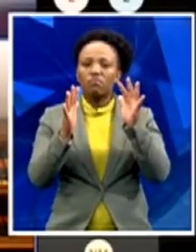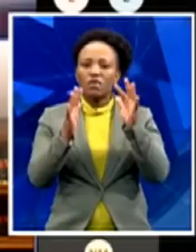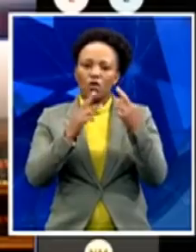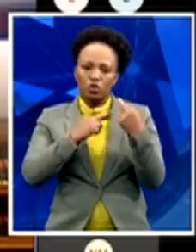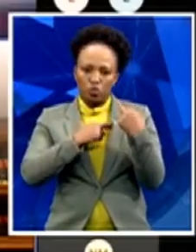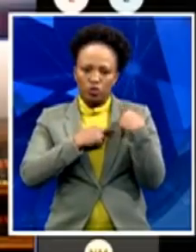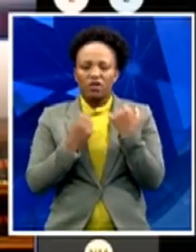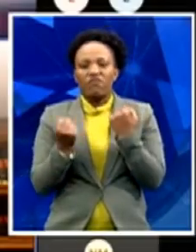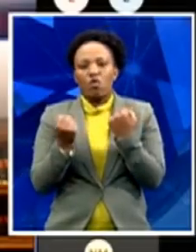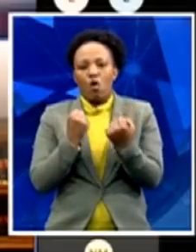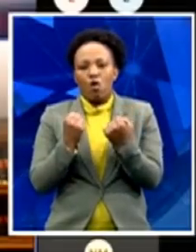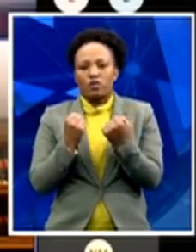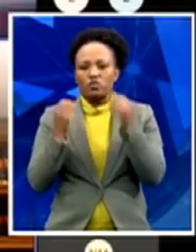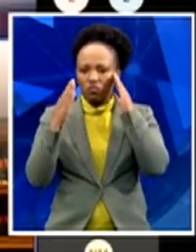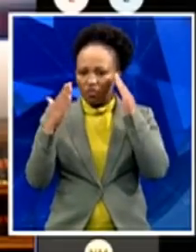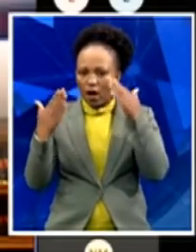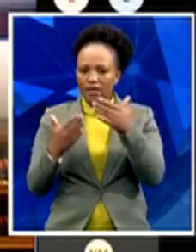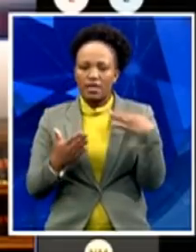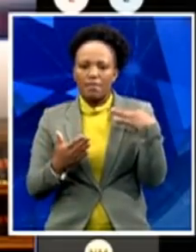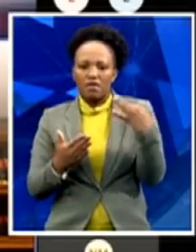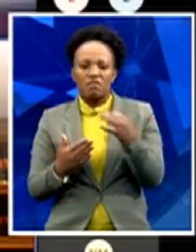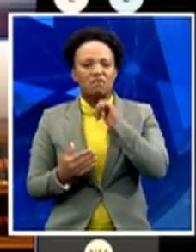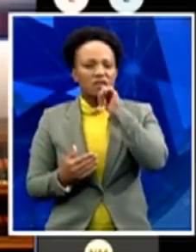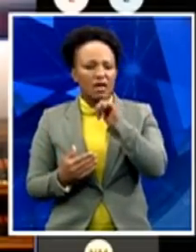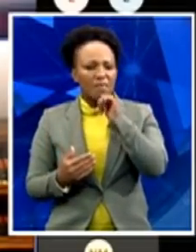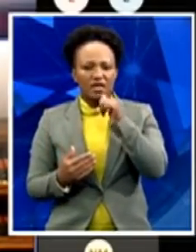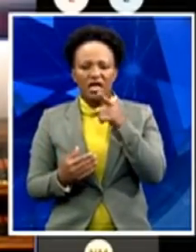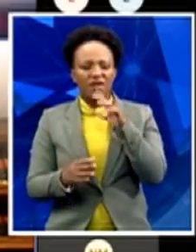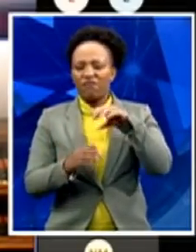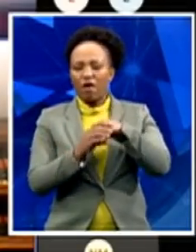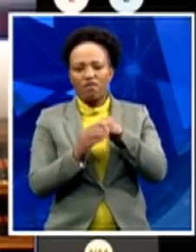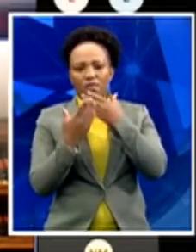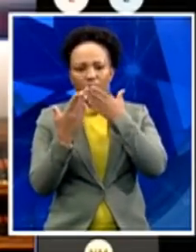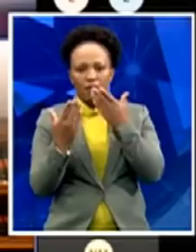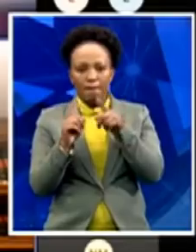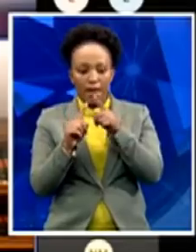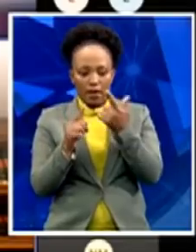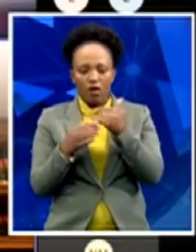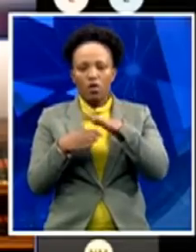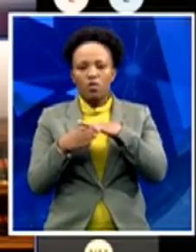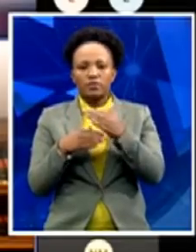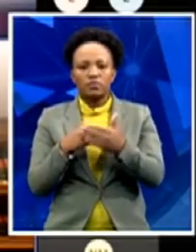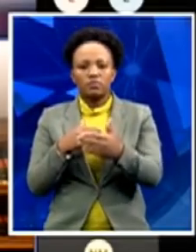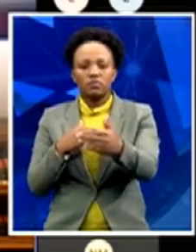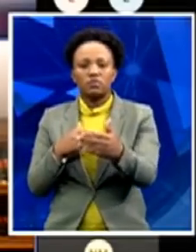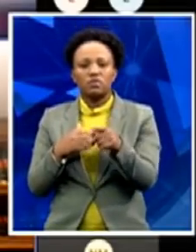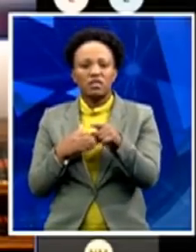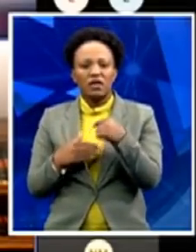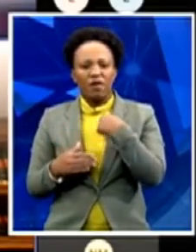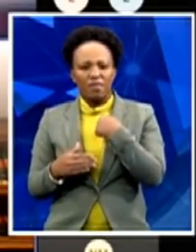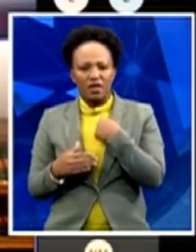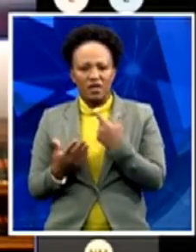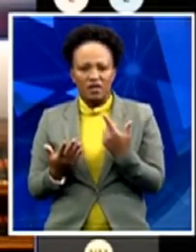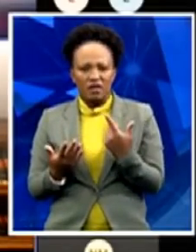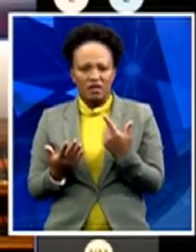they are unopposed. But for the reasons that will follow, I certainly don't agree with the applicant's contention in